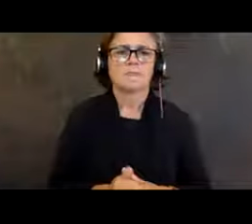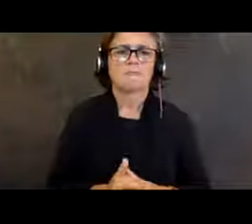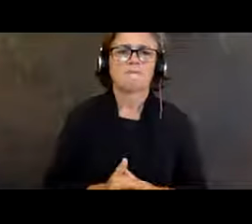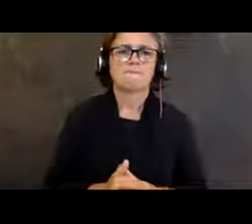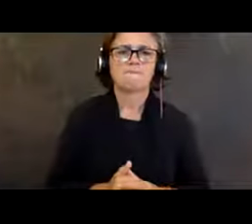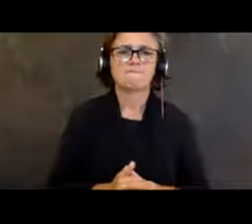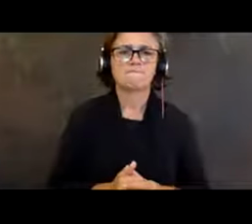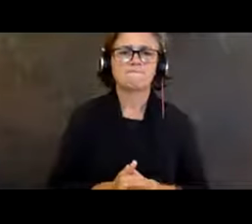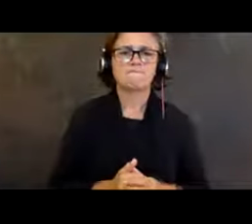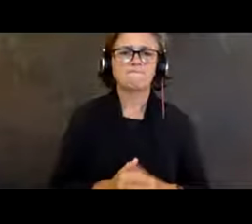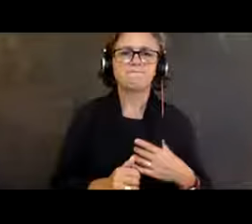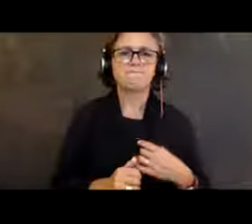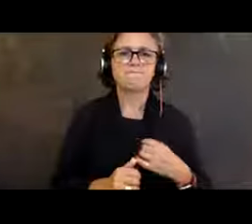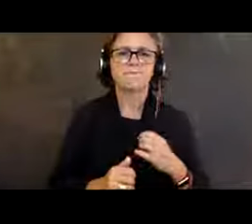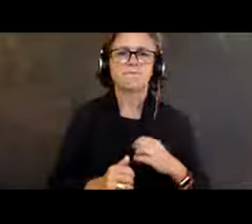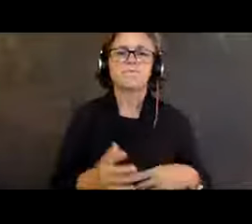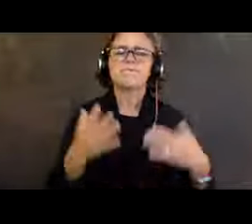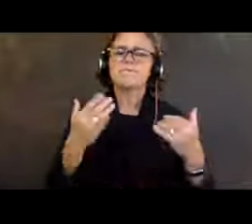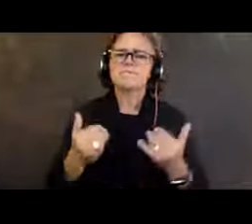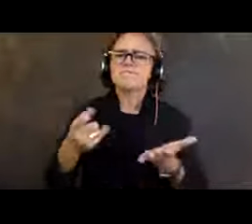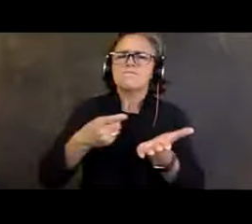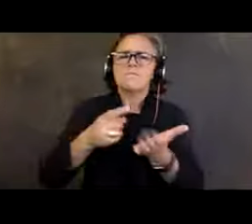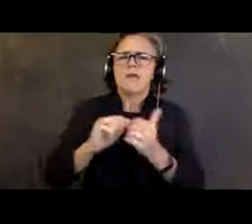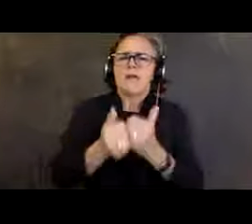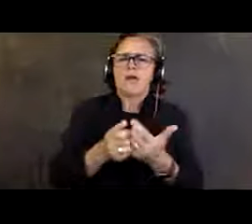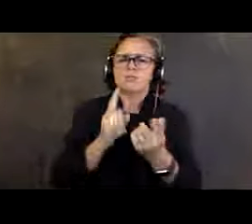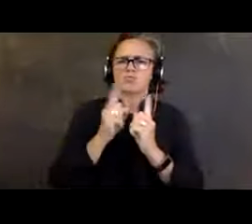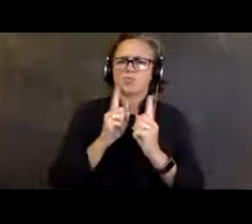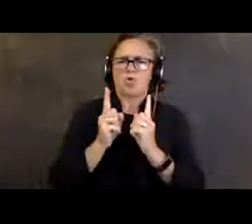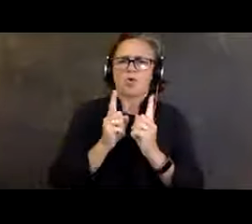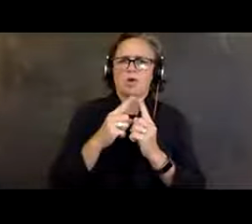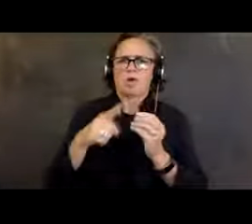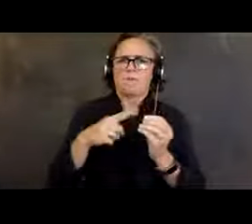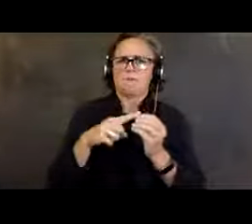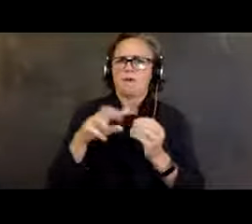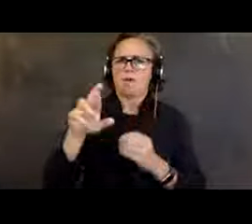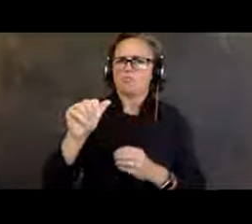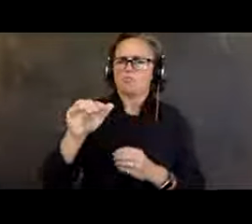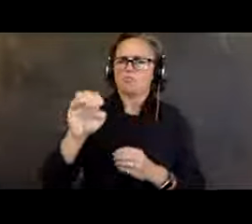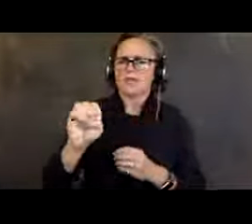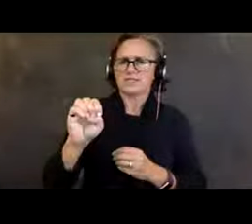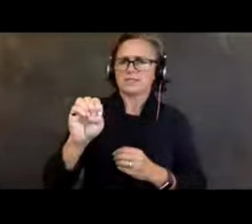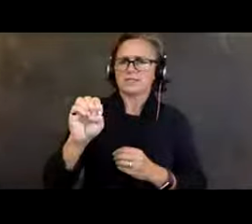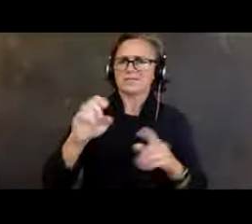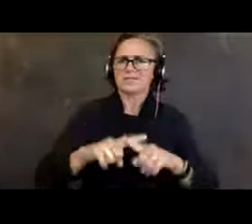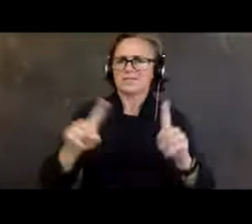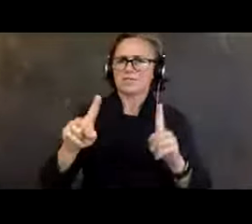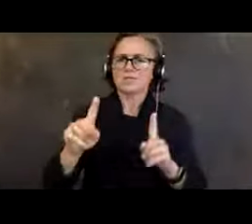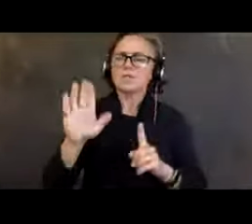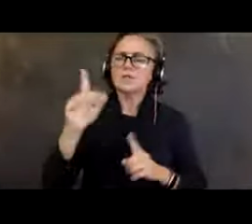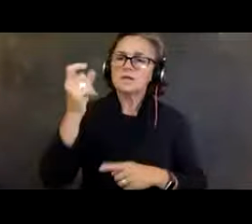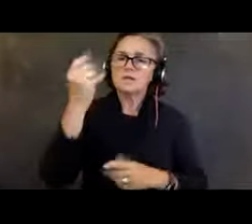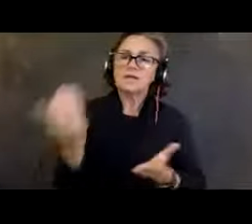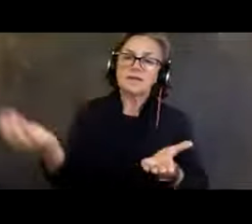And how can we talk about racial differences and racism? Again, I want to underscore that talking about race is not racist.